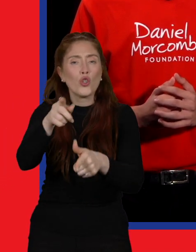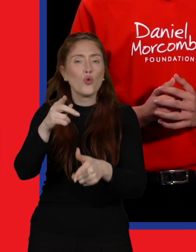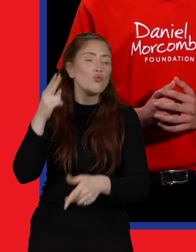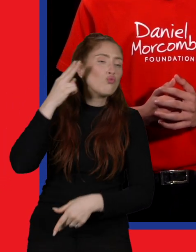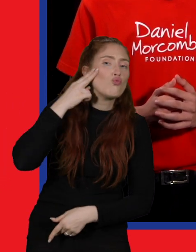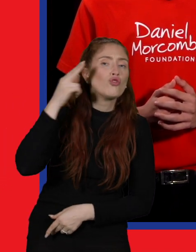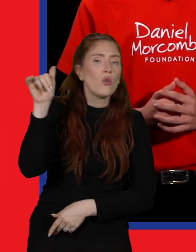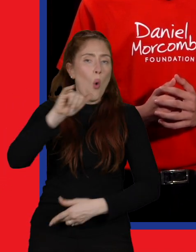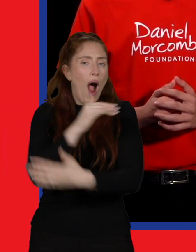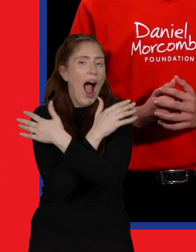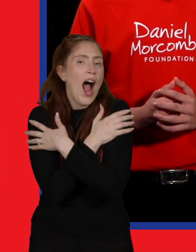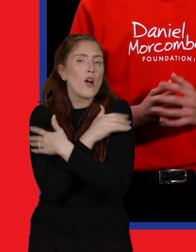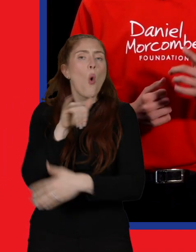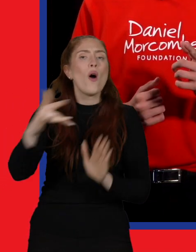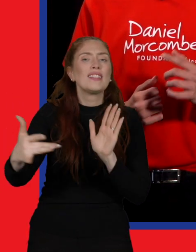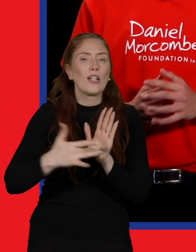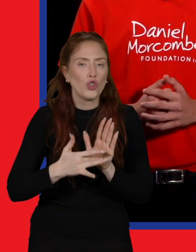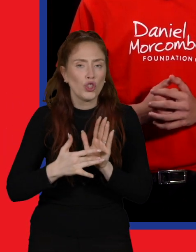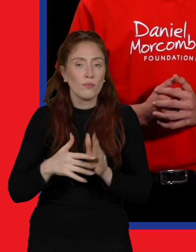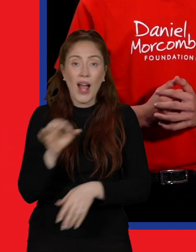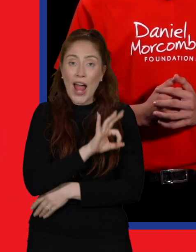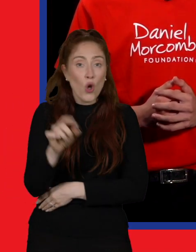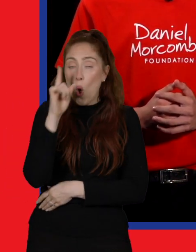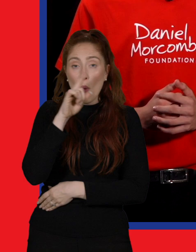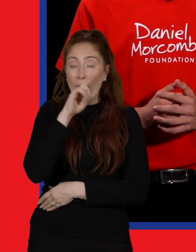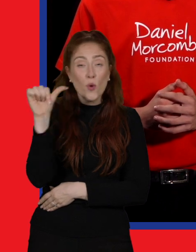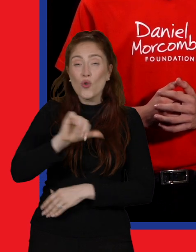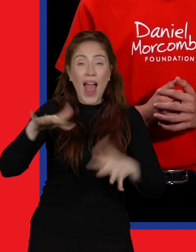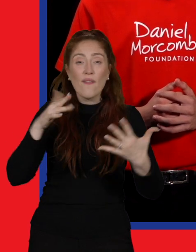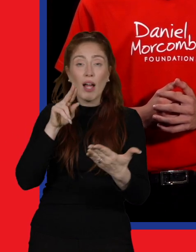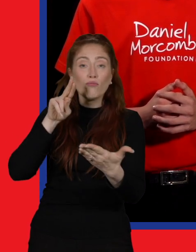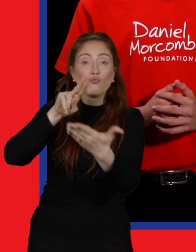you kiss, hug or touch them or someone else. And no one